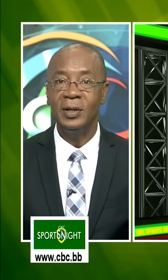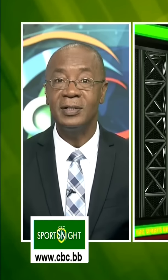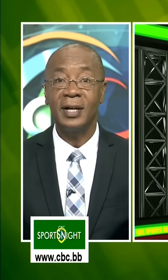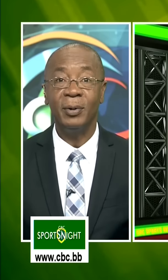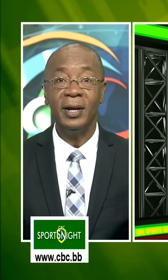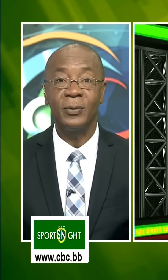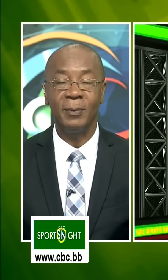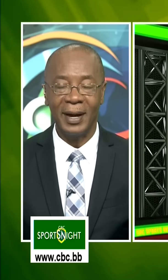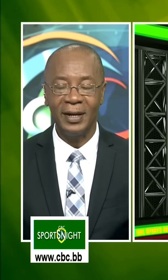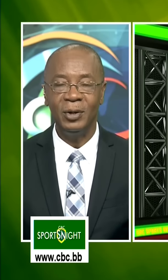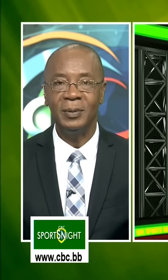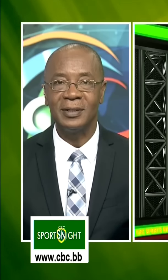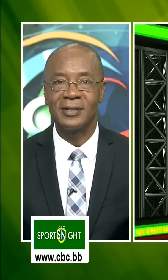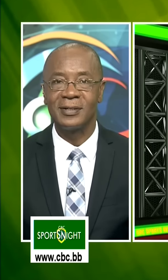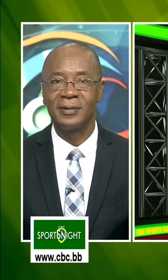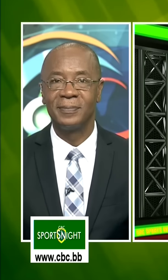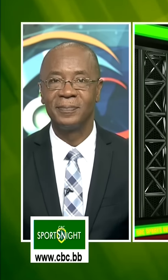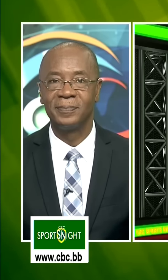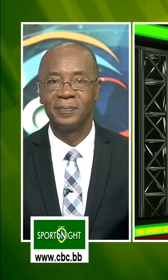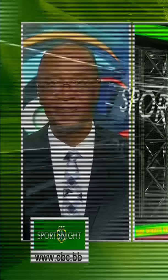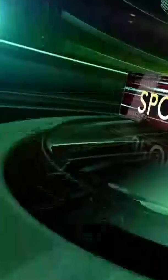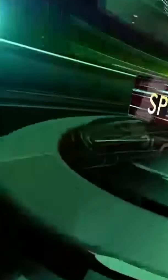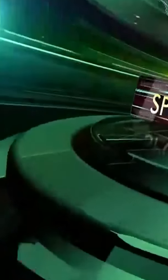Damien. We'll take a break. We're back in a moment.